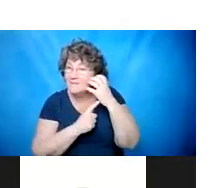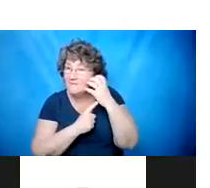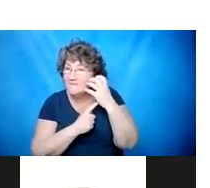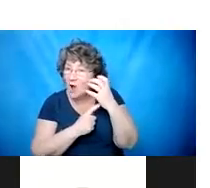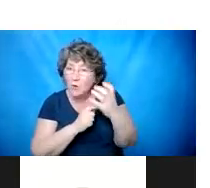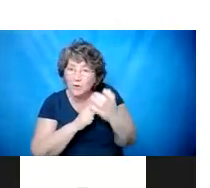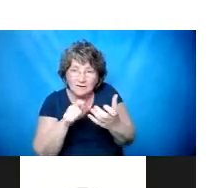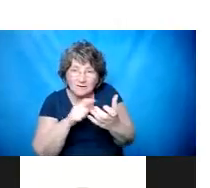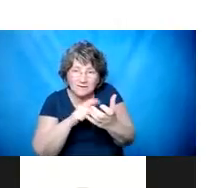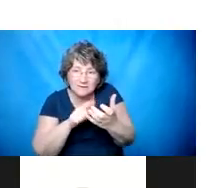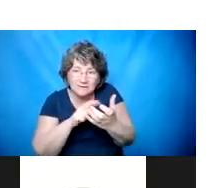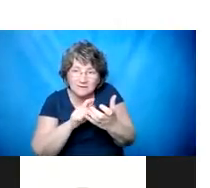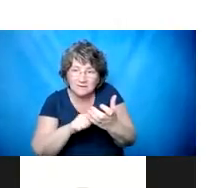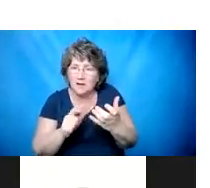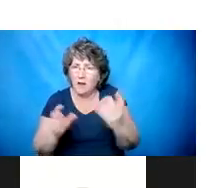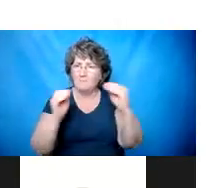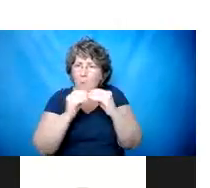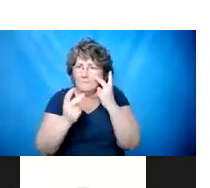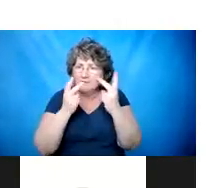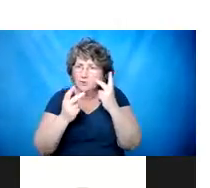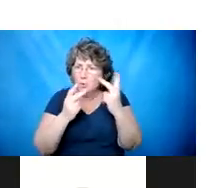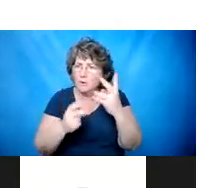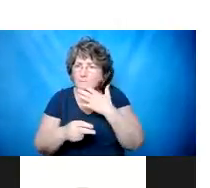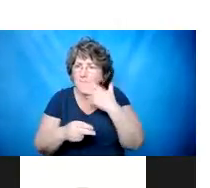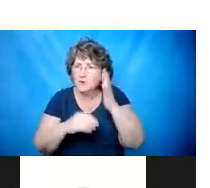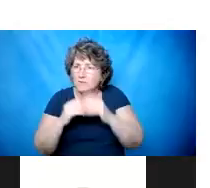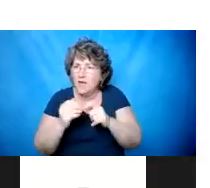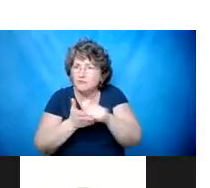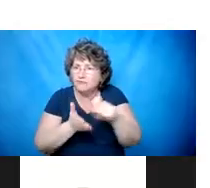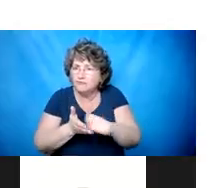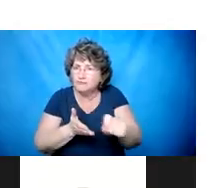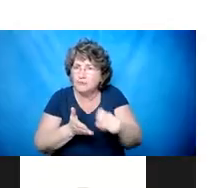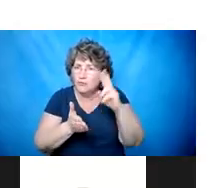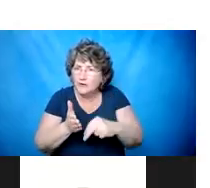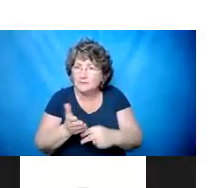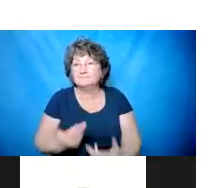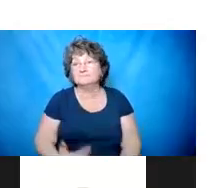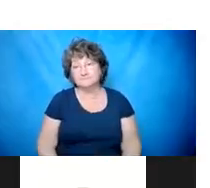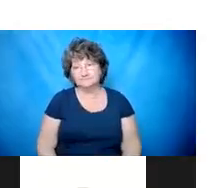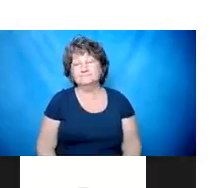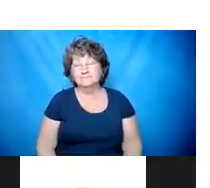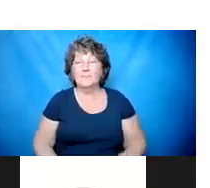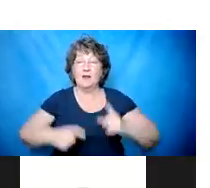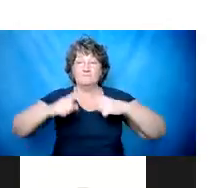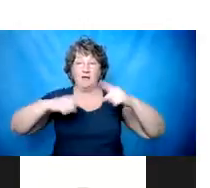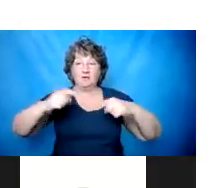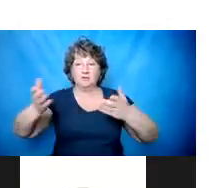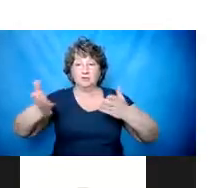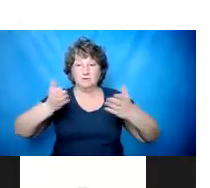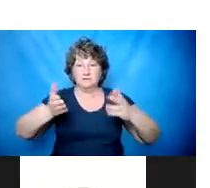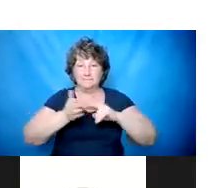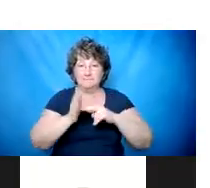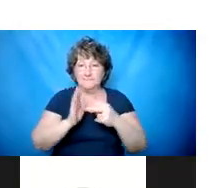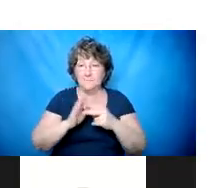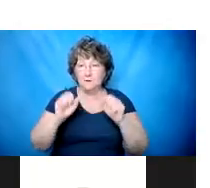written instructions. What are the alternative services? Alternative services means that various programs, services, and supports, regardless of